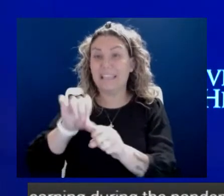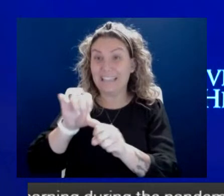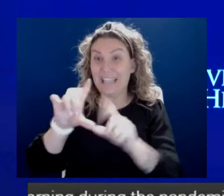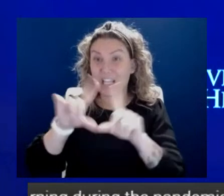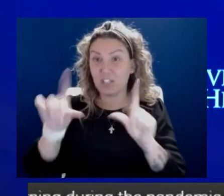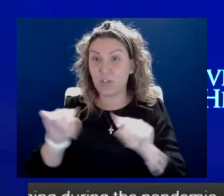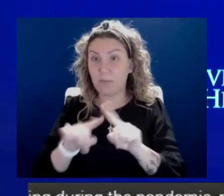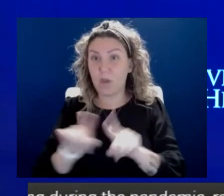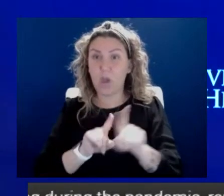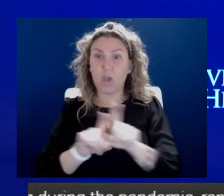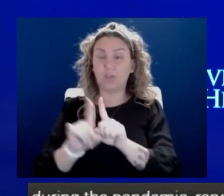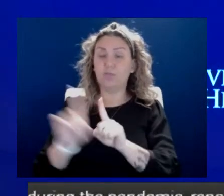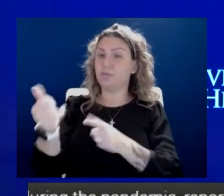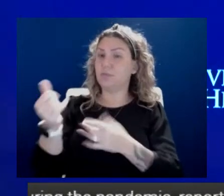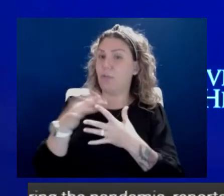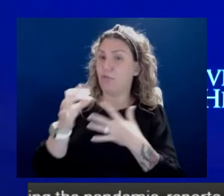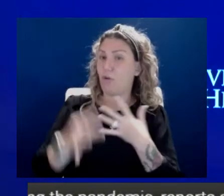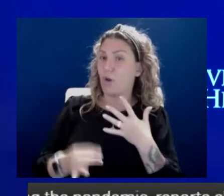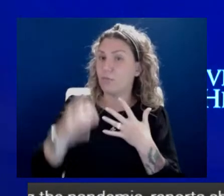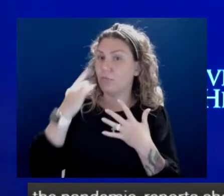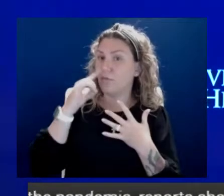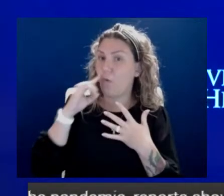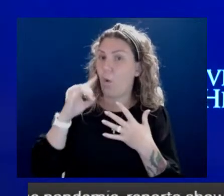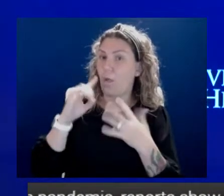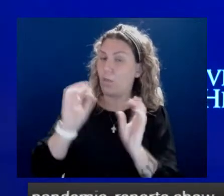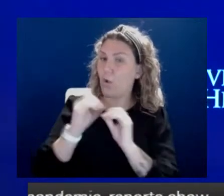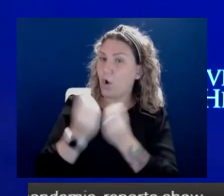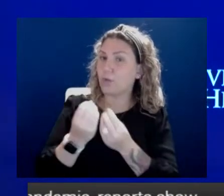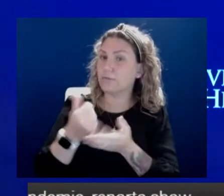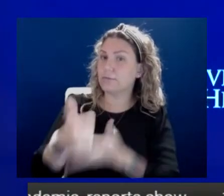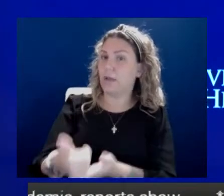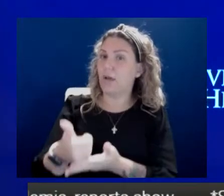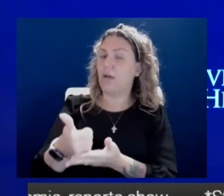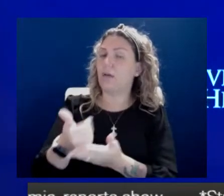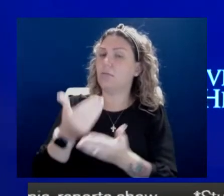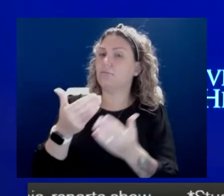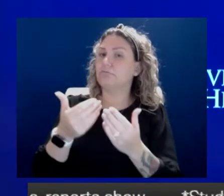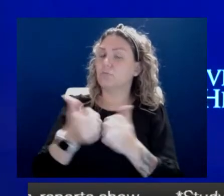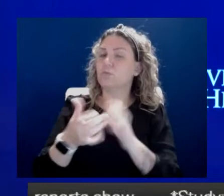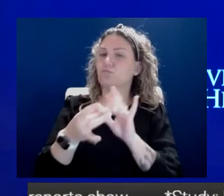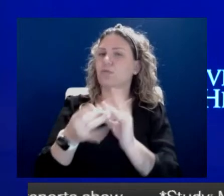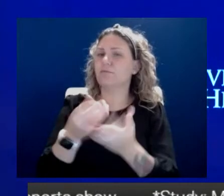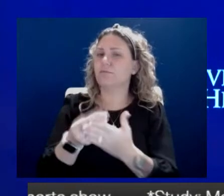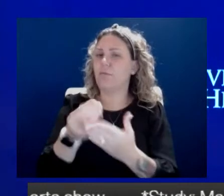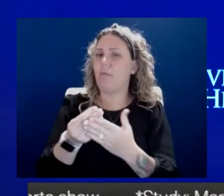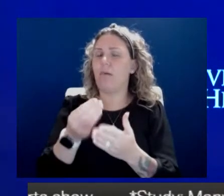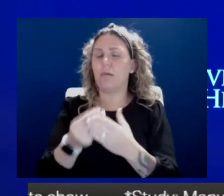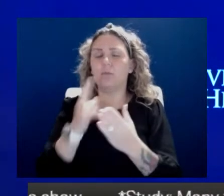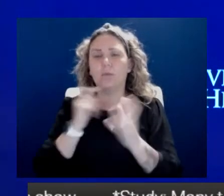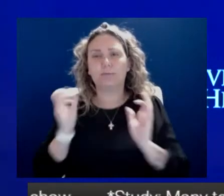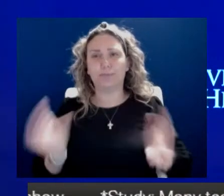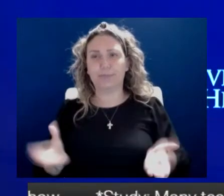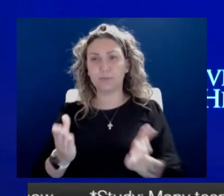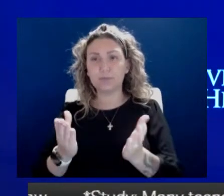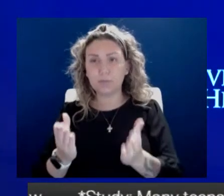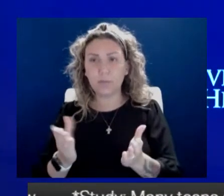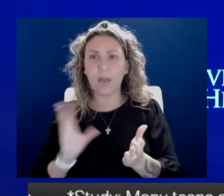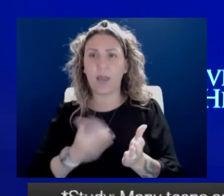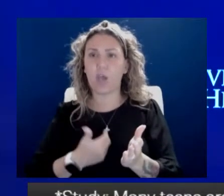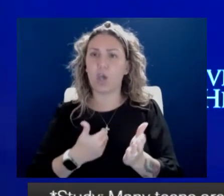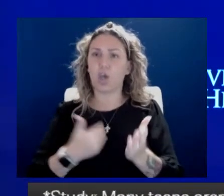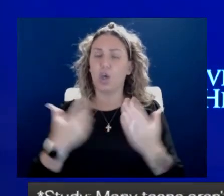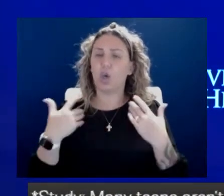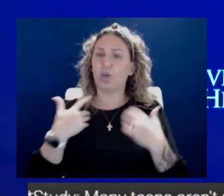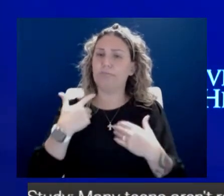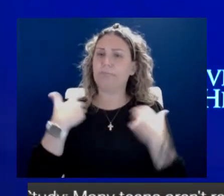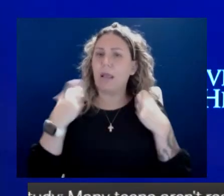some other options in our organization to help really with the finances. So I really want to encourage you, when you get to our health system, to